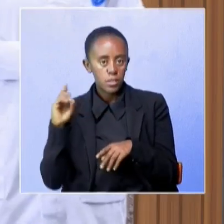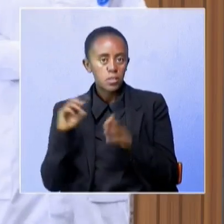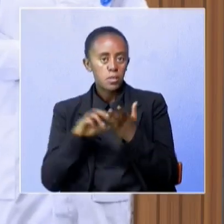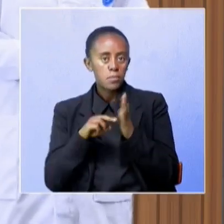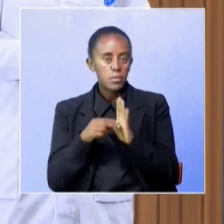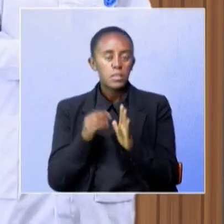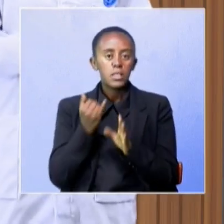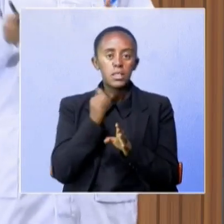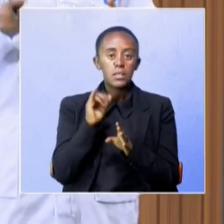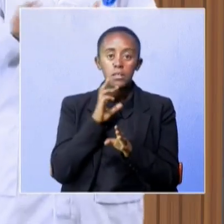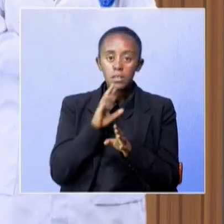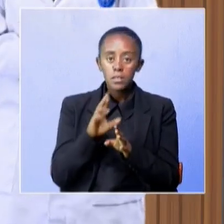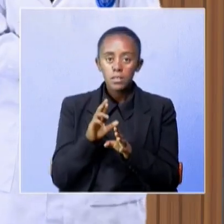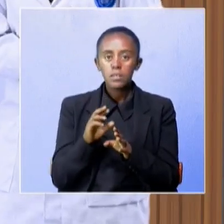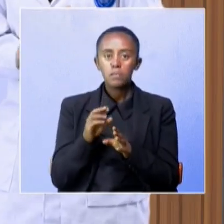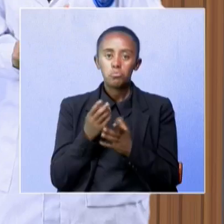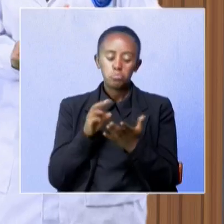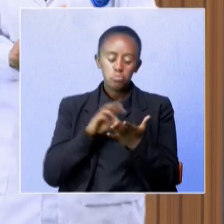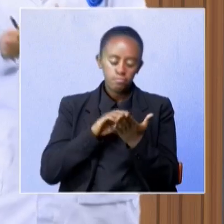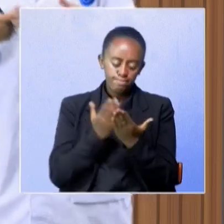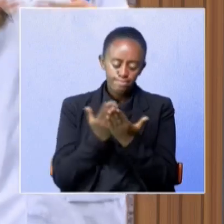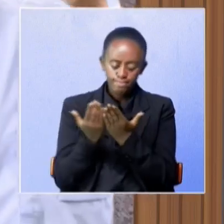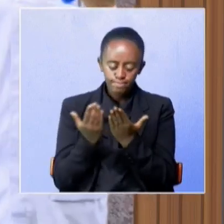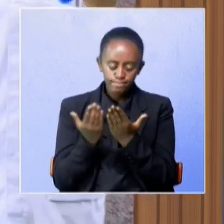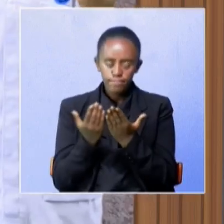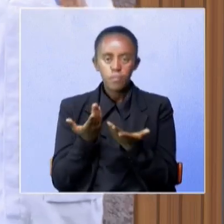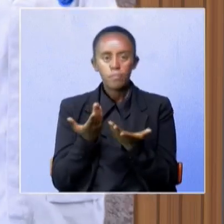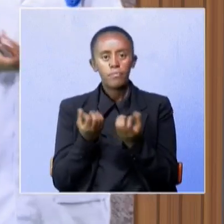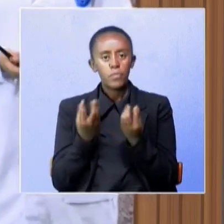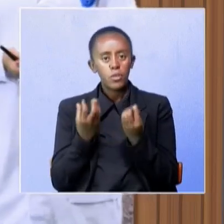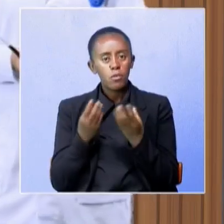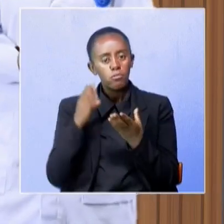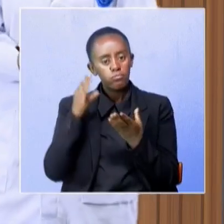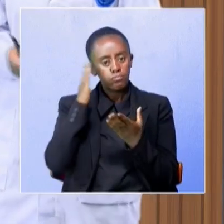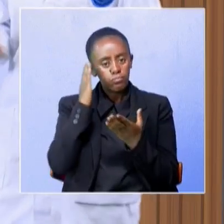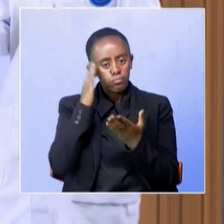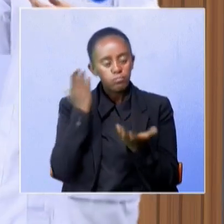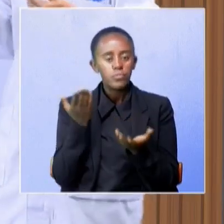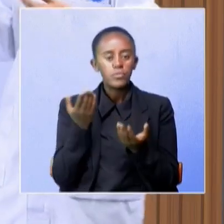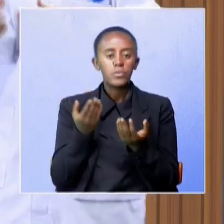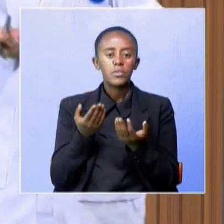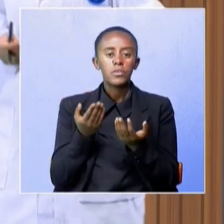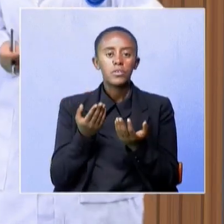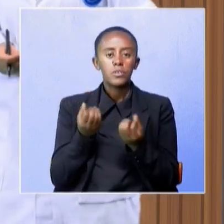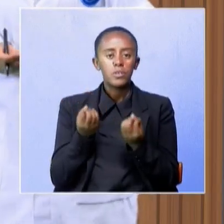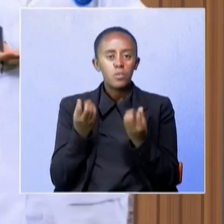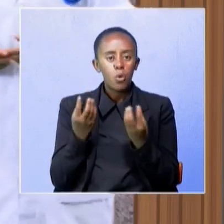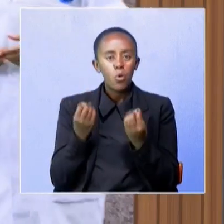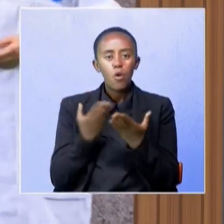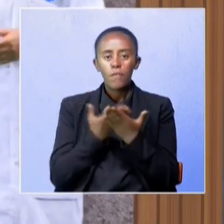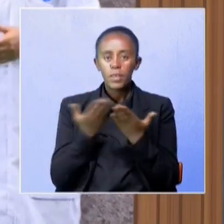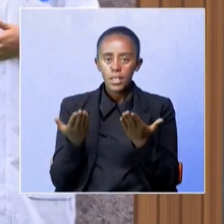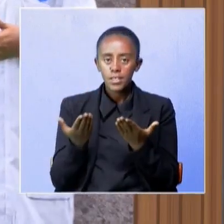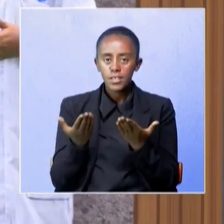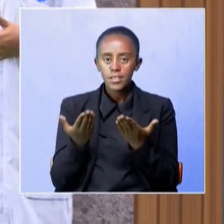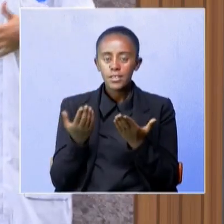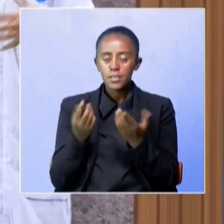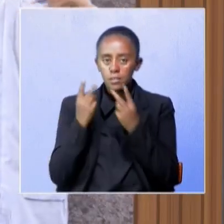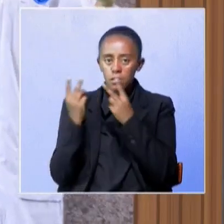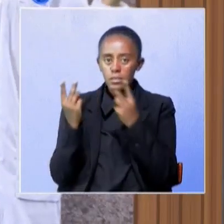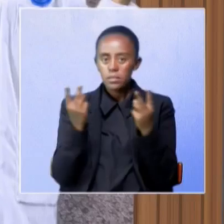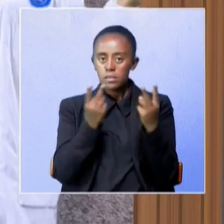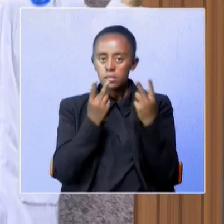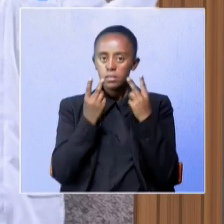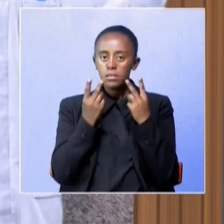they are well-read, they have read a lot of things, and they know a lot of things, and they see things